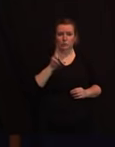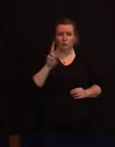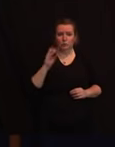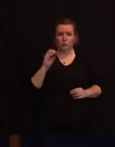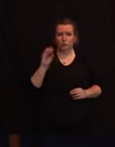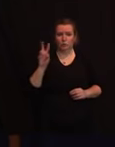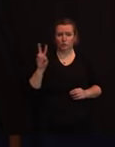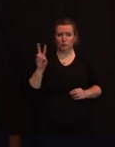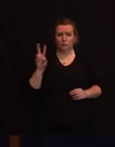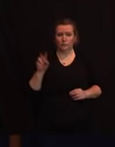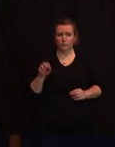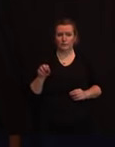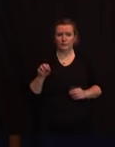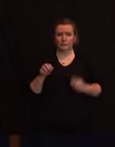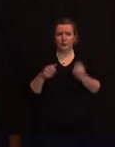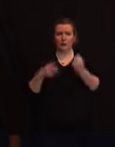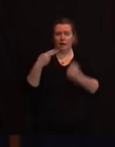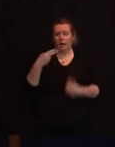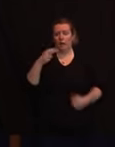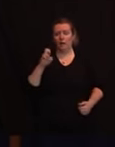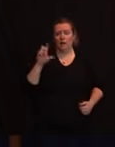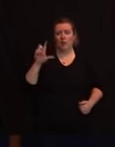1-866-202-HELP, H-E-L-P,